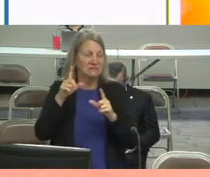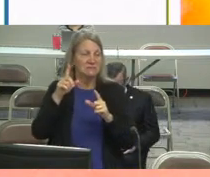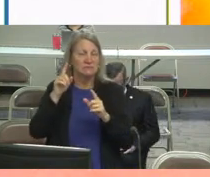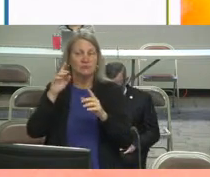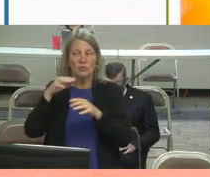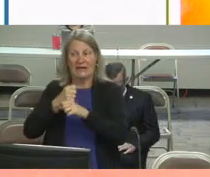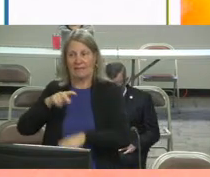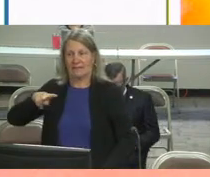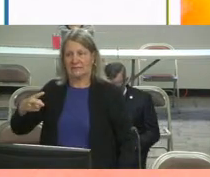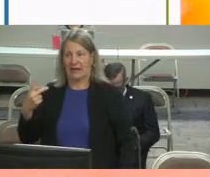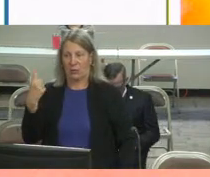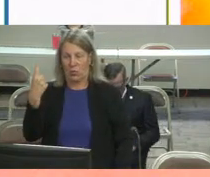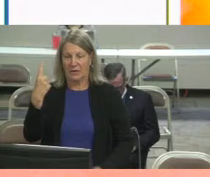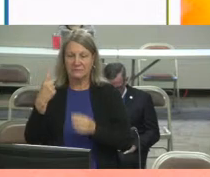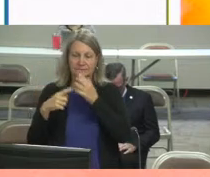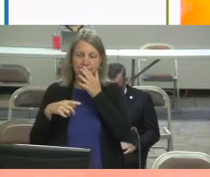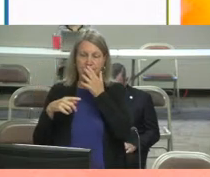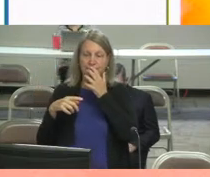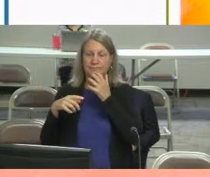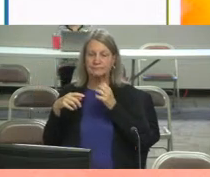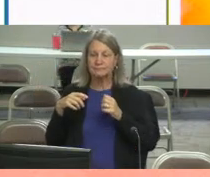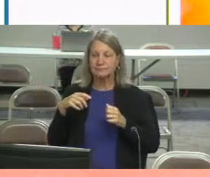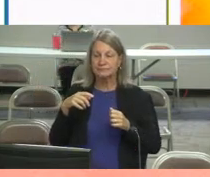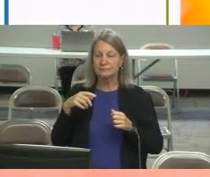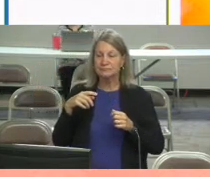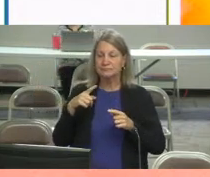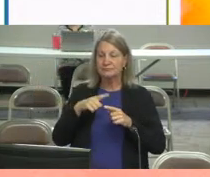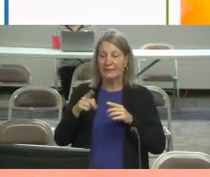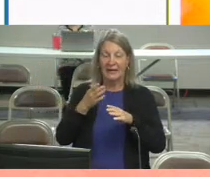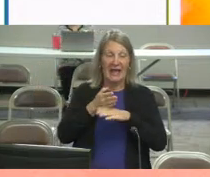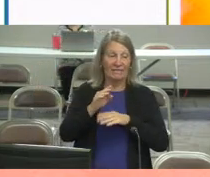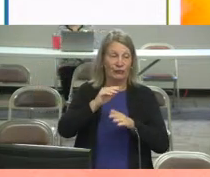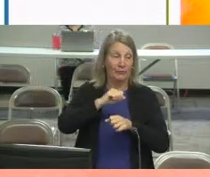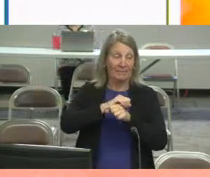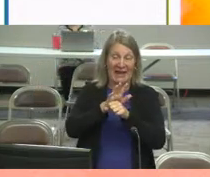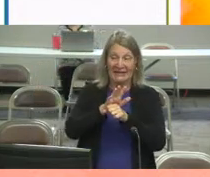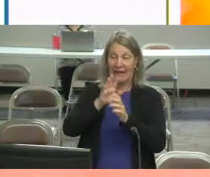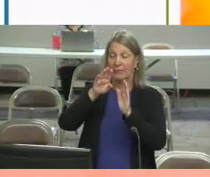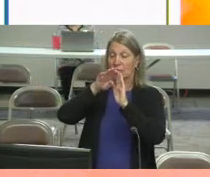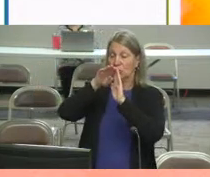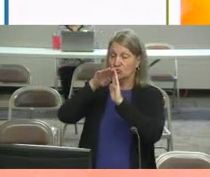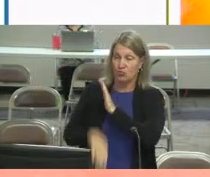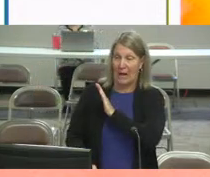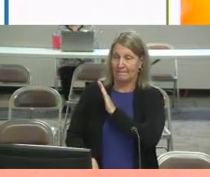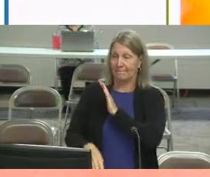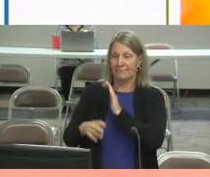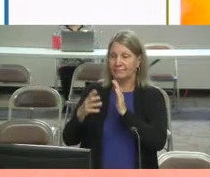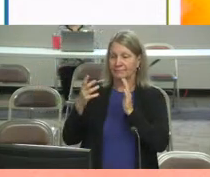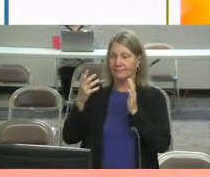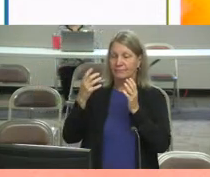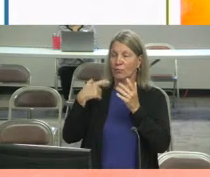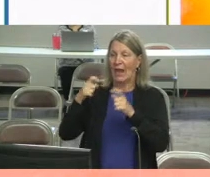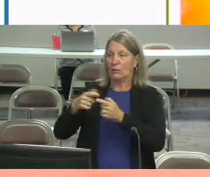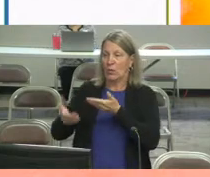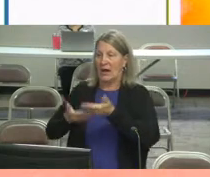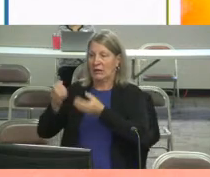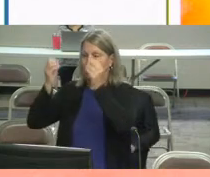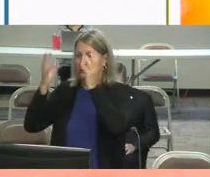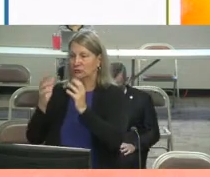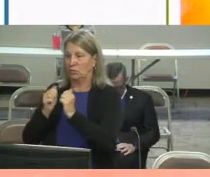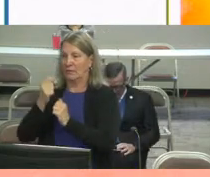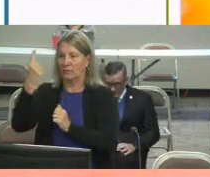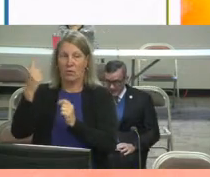teachers who already have one license to get their second license after the Pandemic